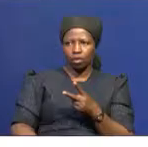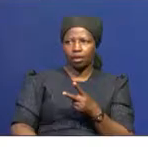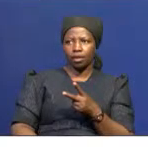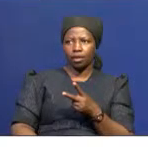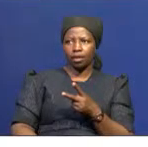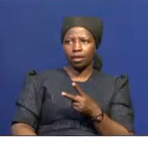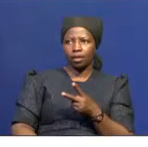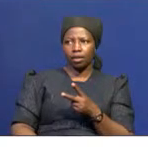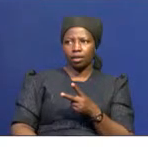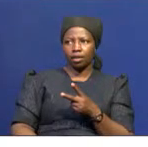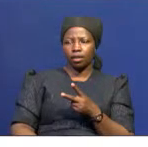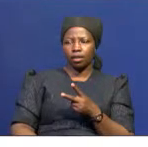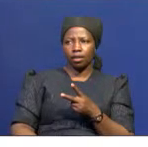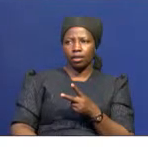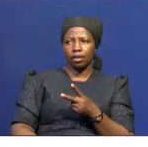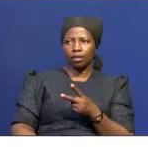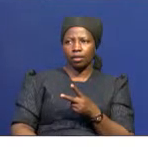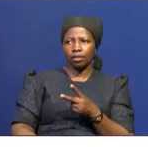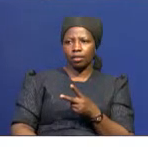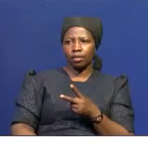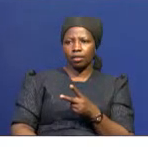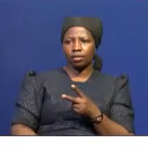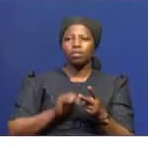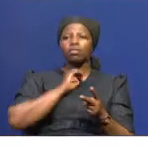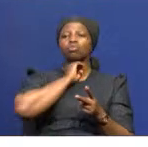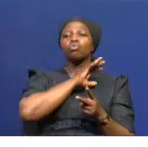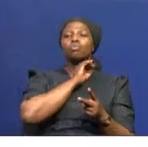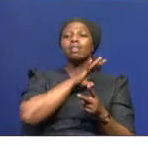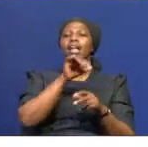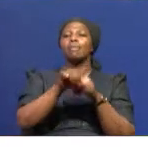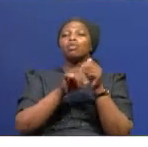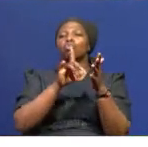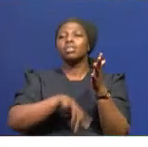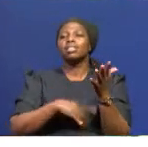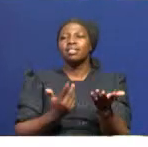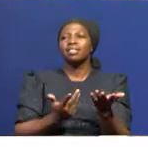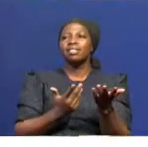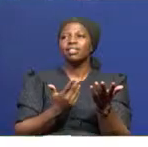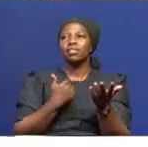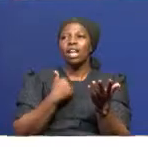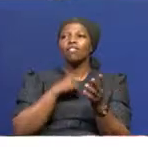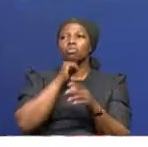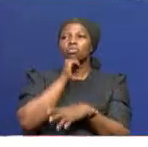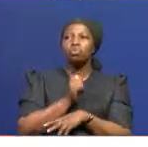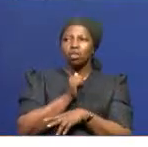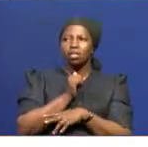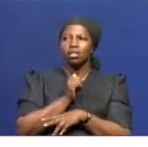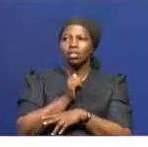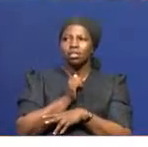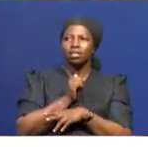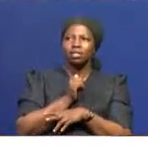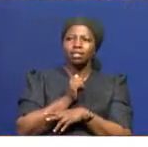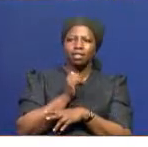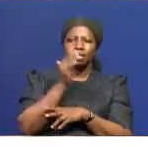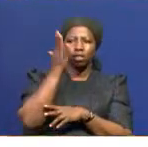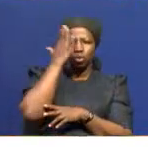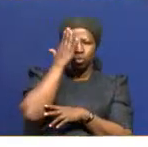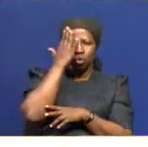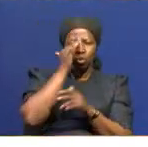what was the complaint about? We have not been able to trace the comment or even screenshot of what Albert was being accused